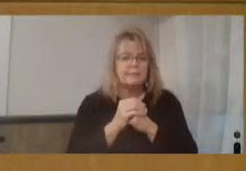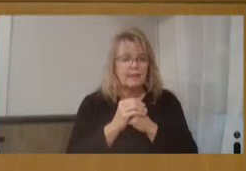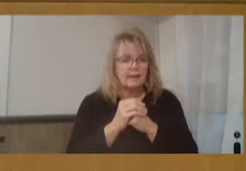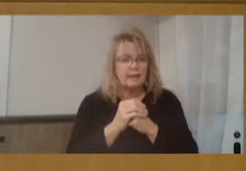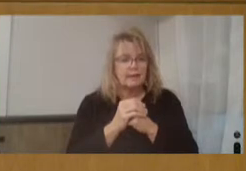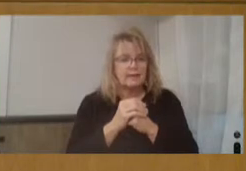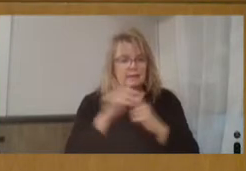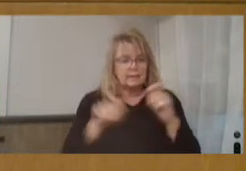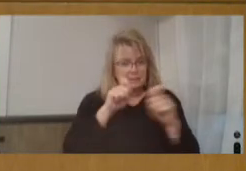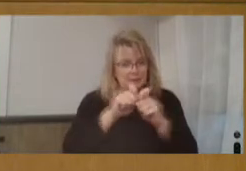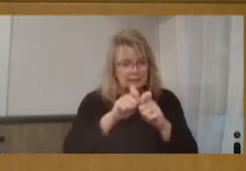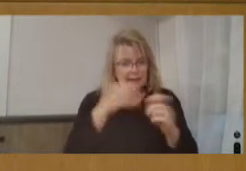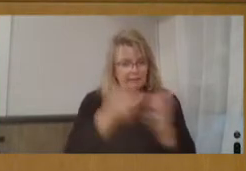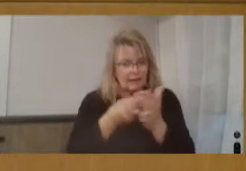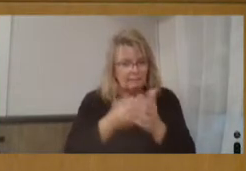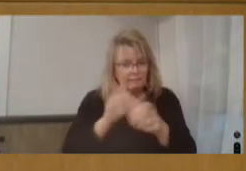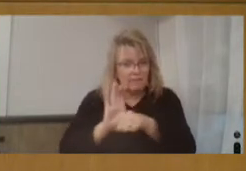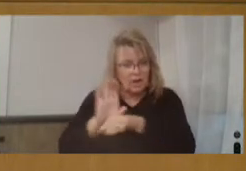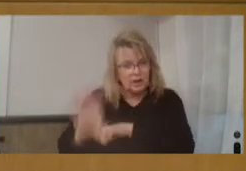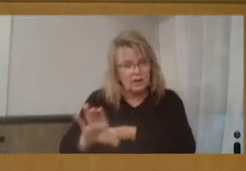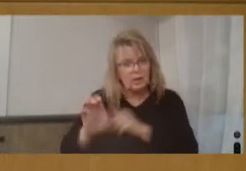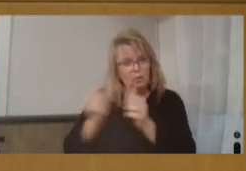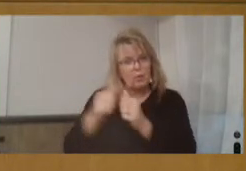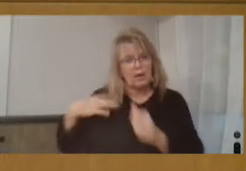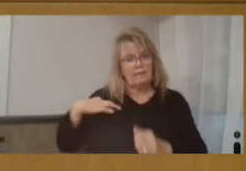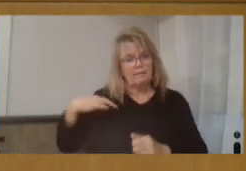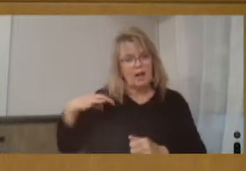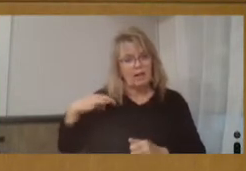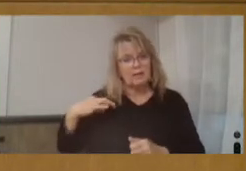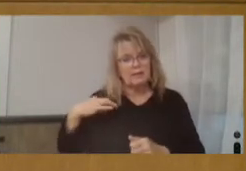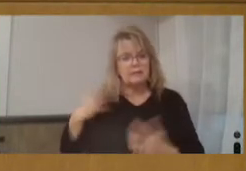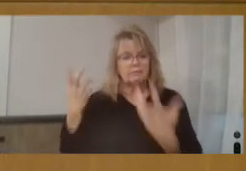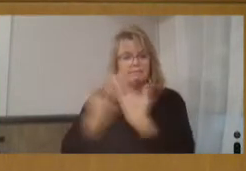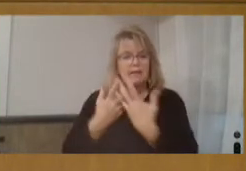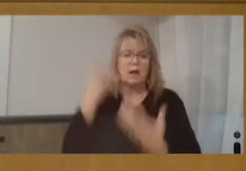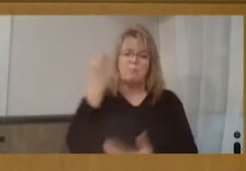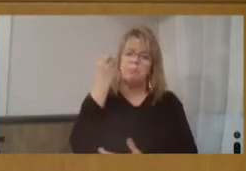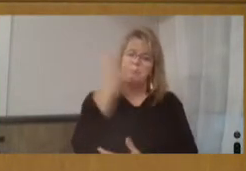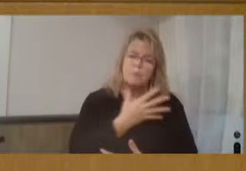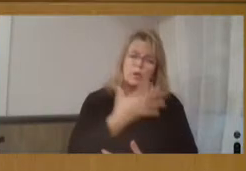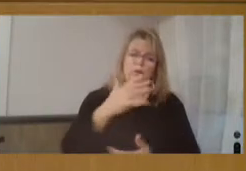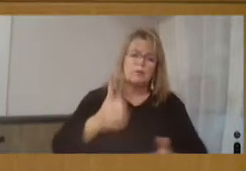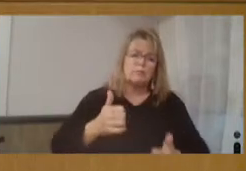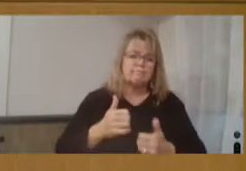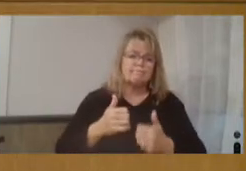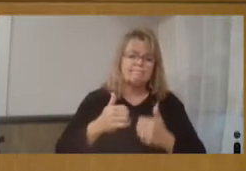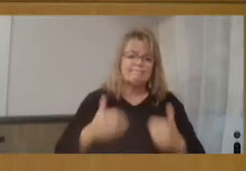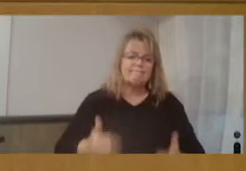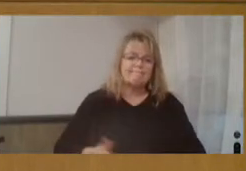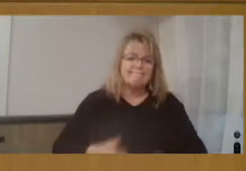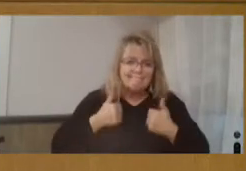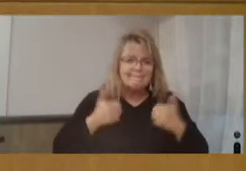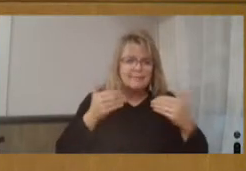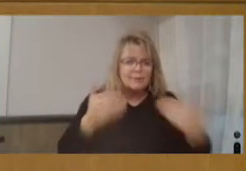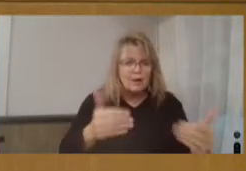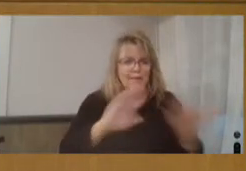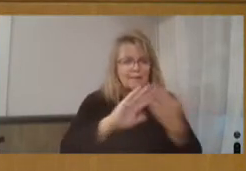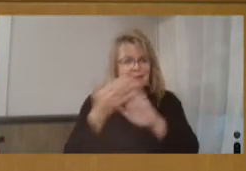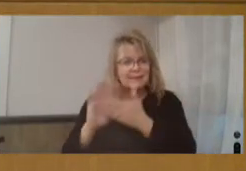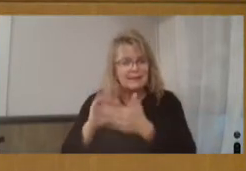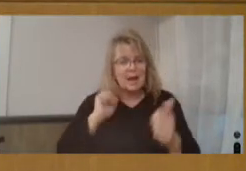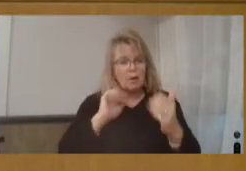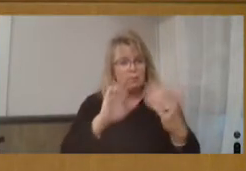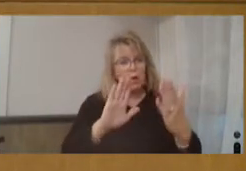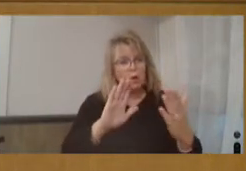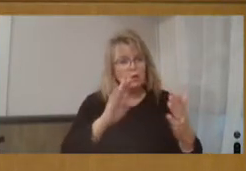committed volunteers befit our beautiful, thriving city. Our approach to community cats reflects our ability to